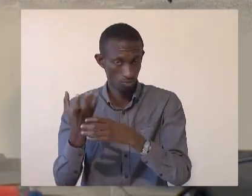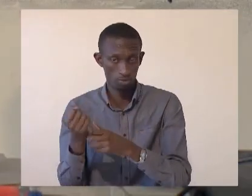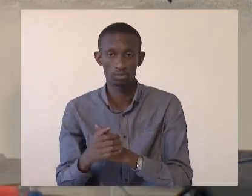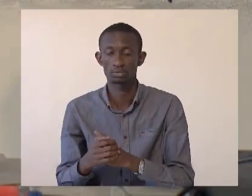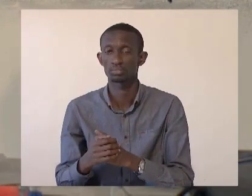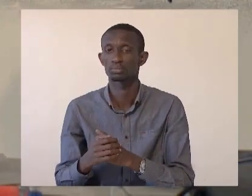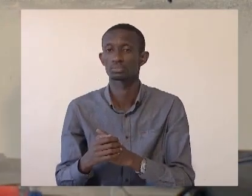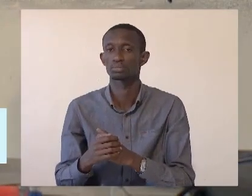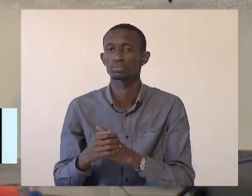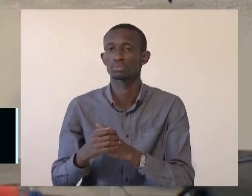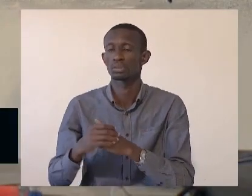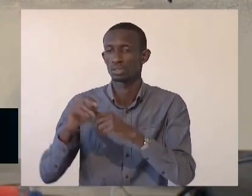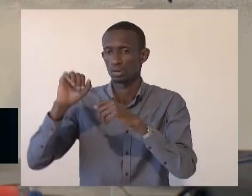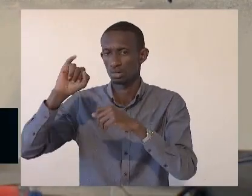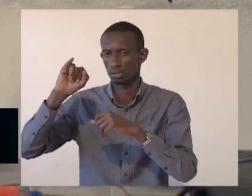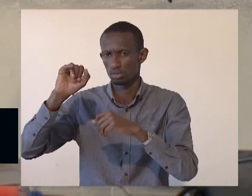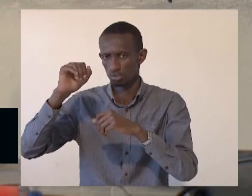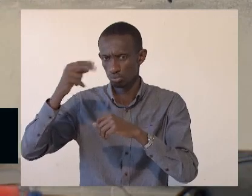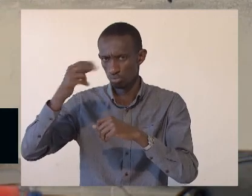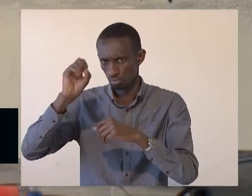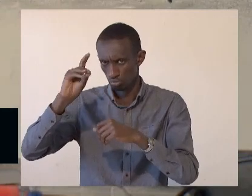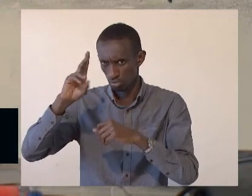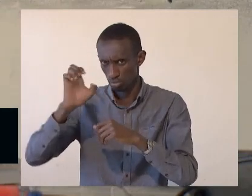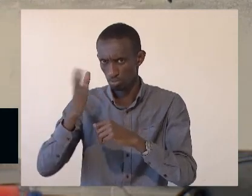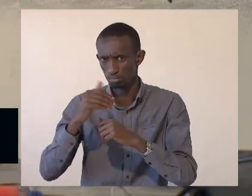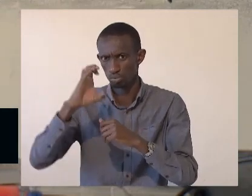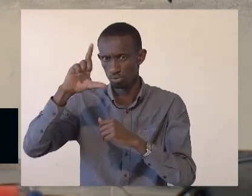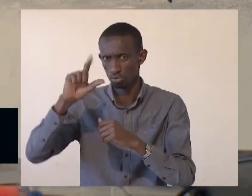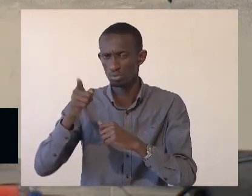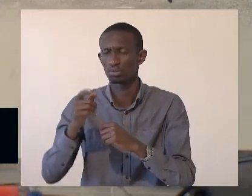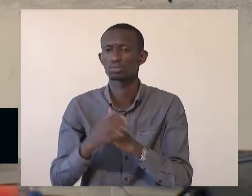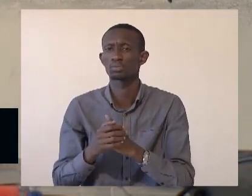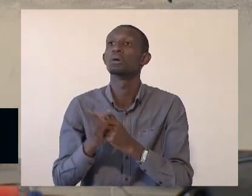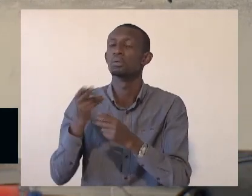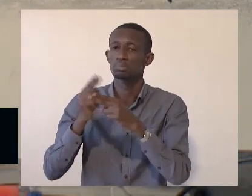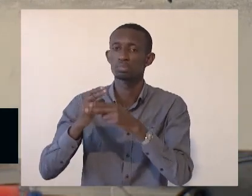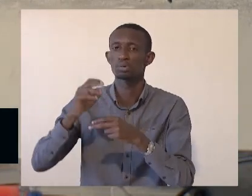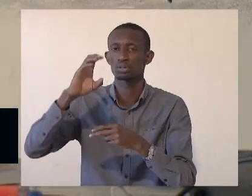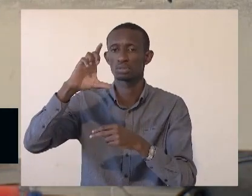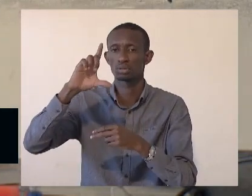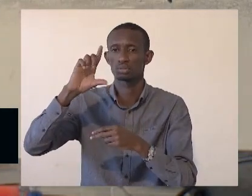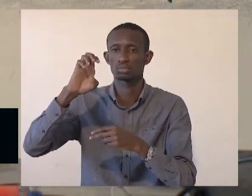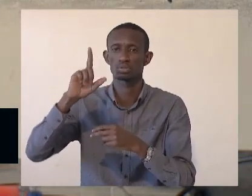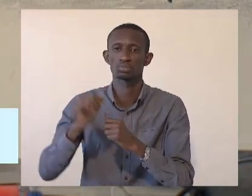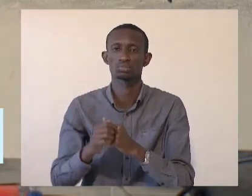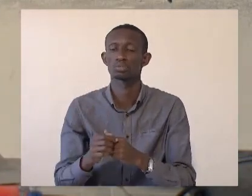will produce sodium chloride. So it is a chloride. If you use sulfuric